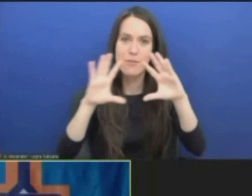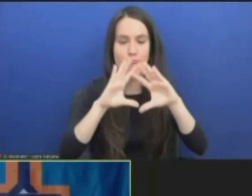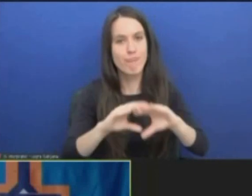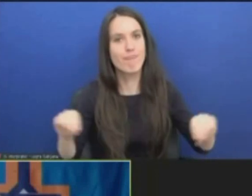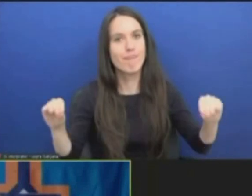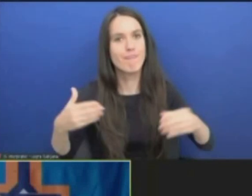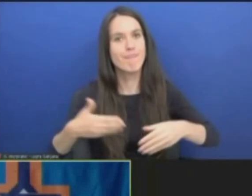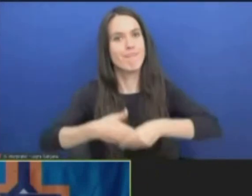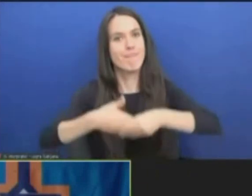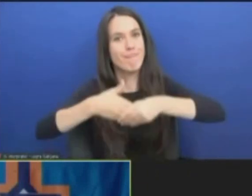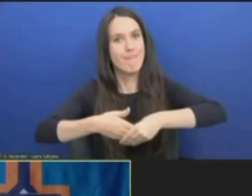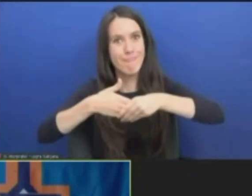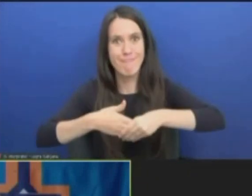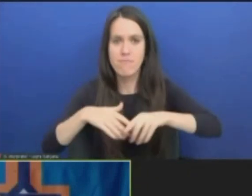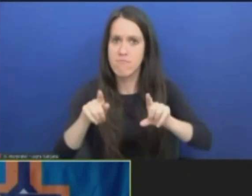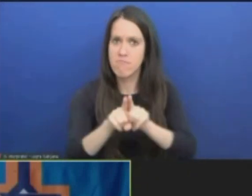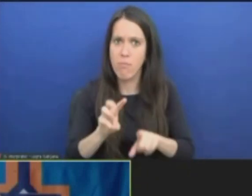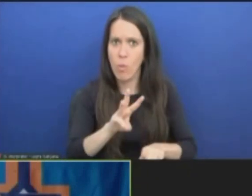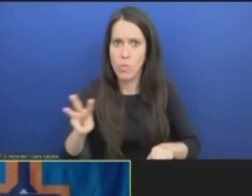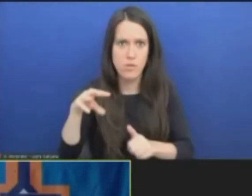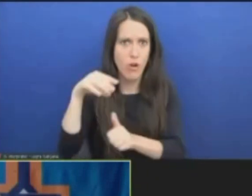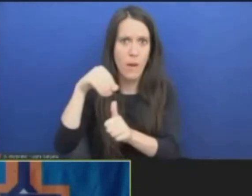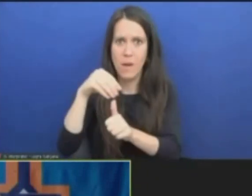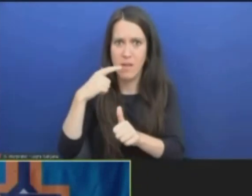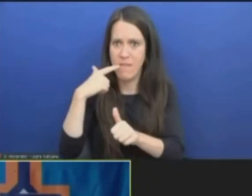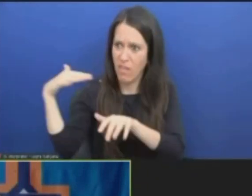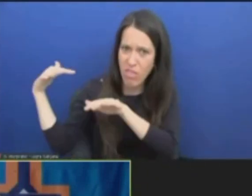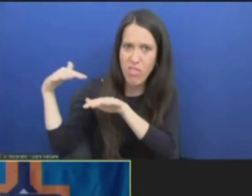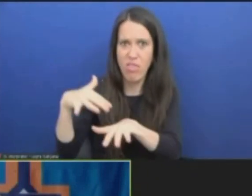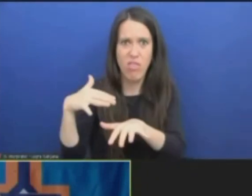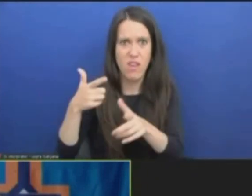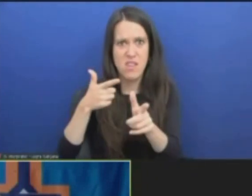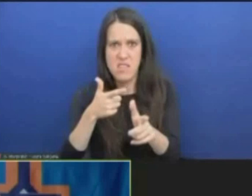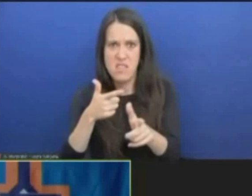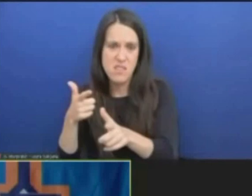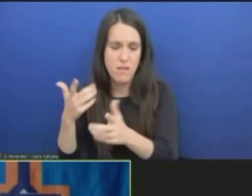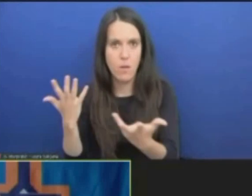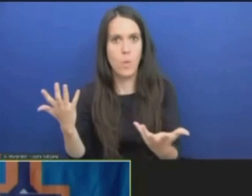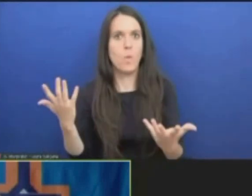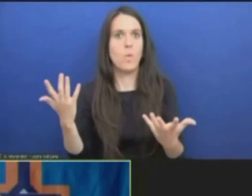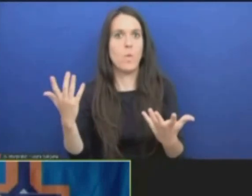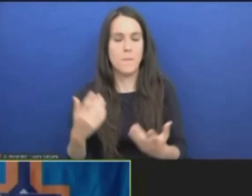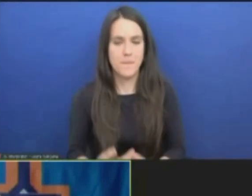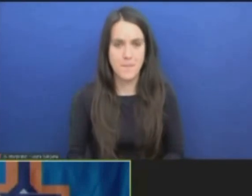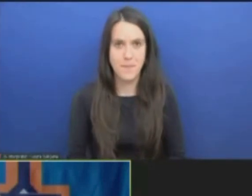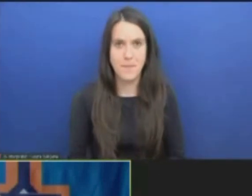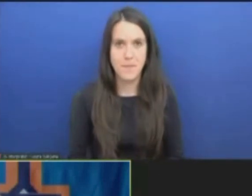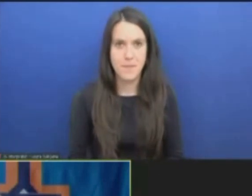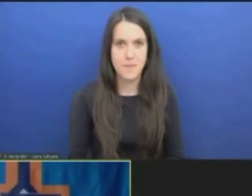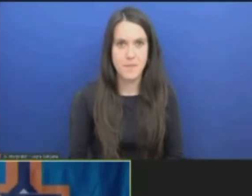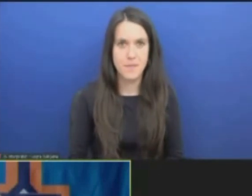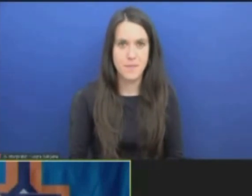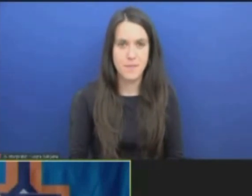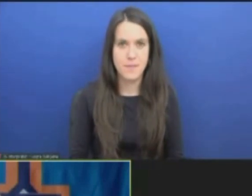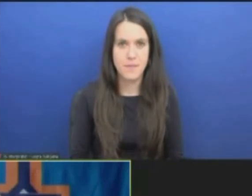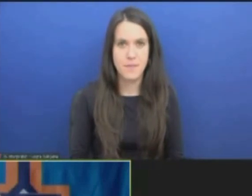Western Armenia, the country, on the 11th of